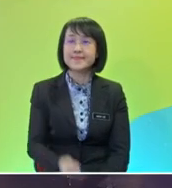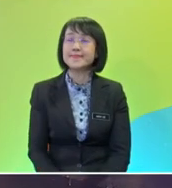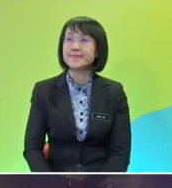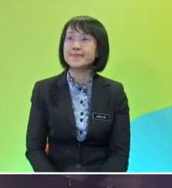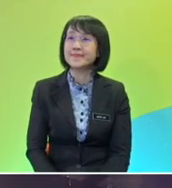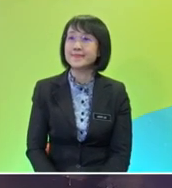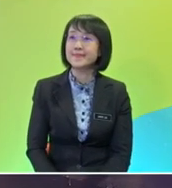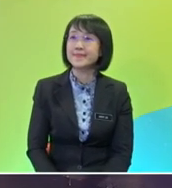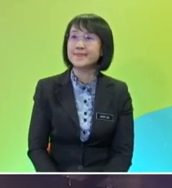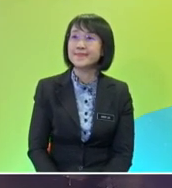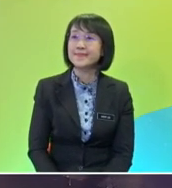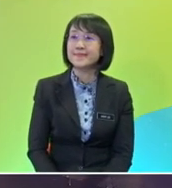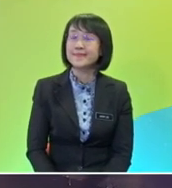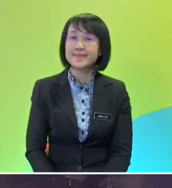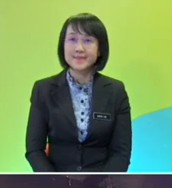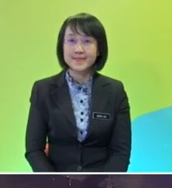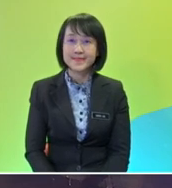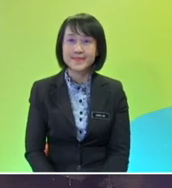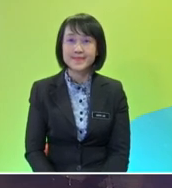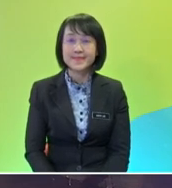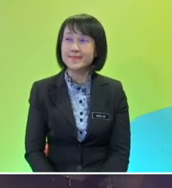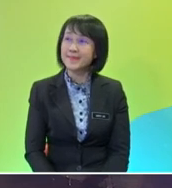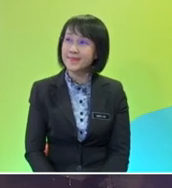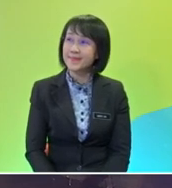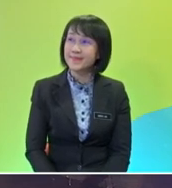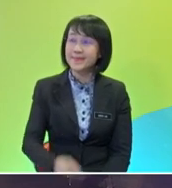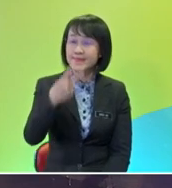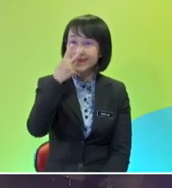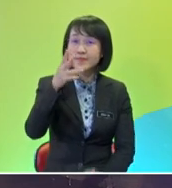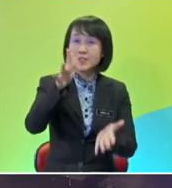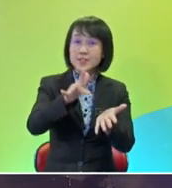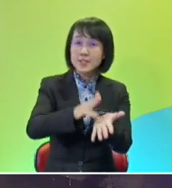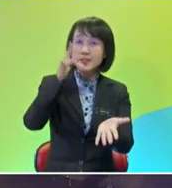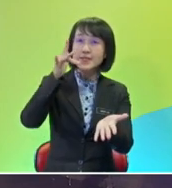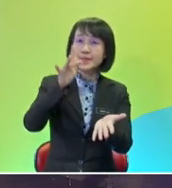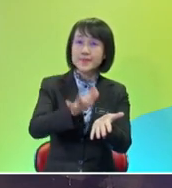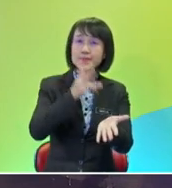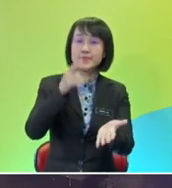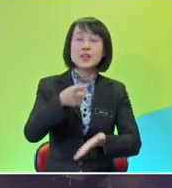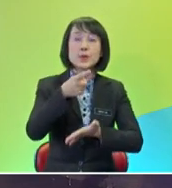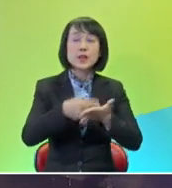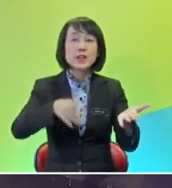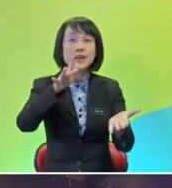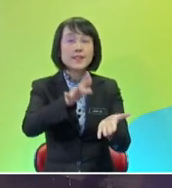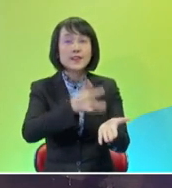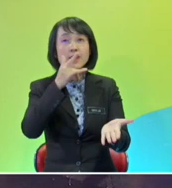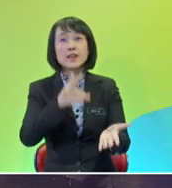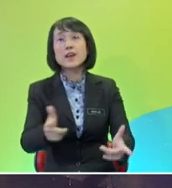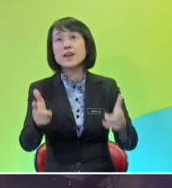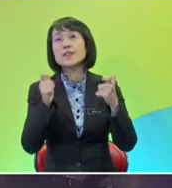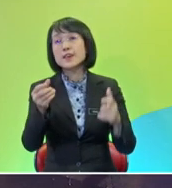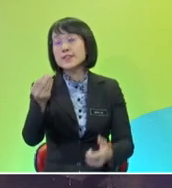good job. Okay. Mm-hmm. Let's look at the advantages. What are the advantages of fast